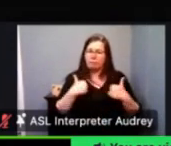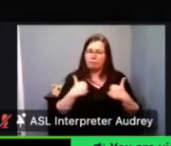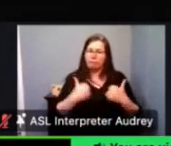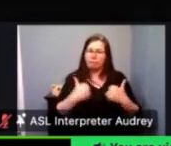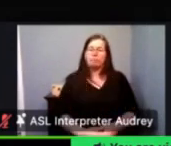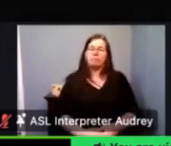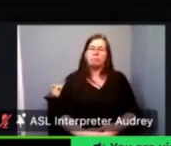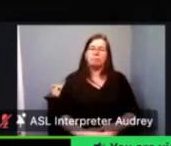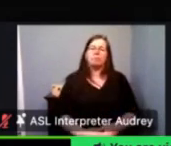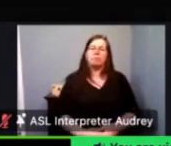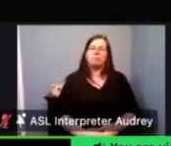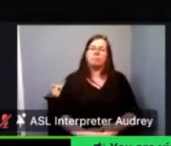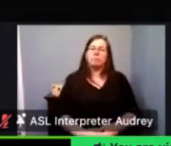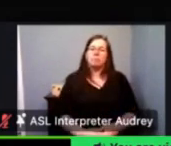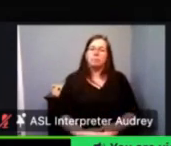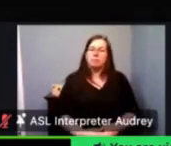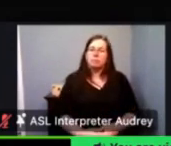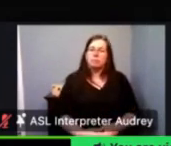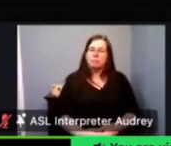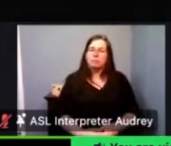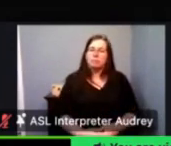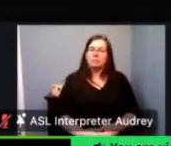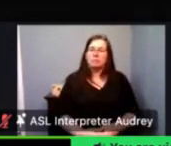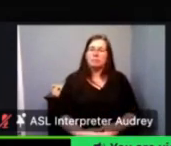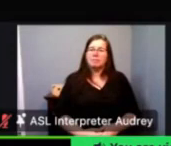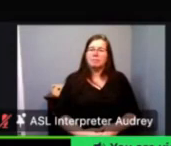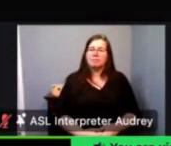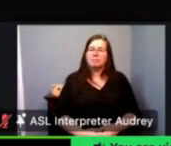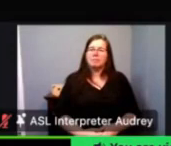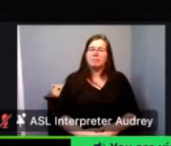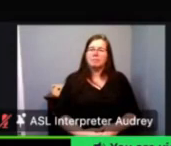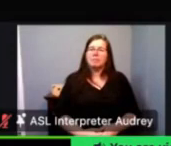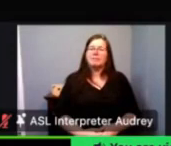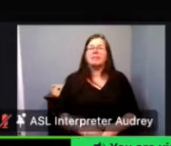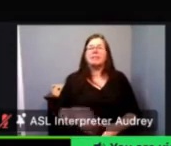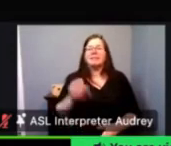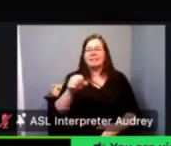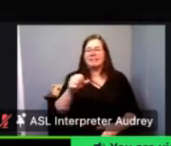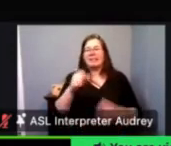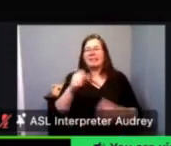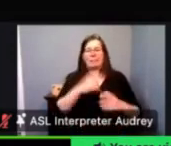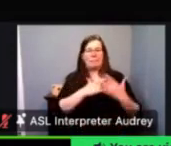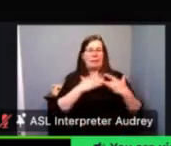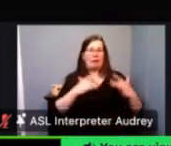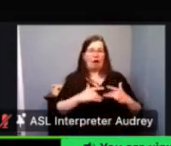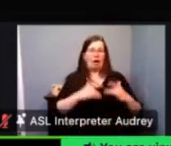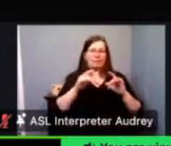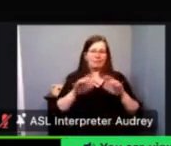Kelsey gave you a big heart. Excuse me.